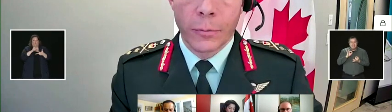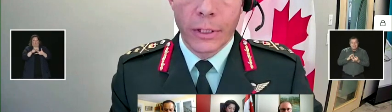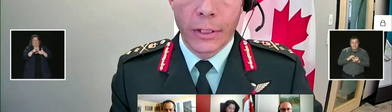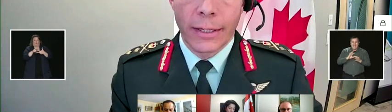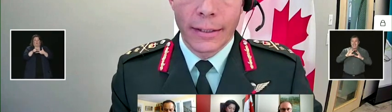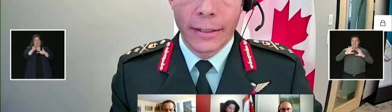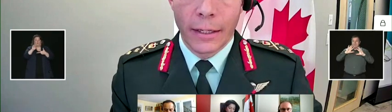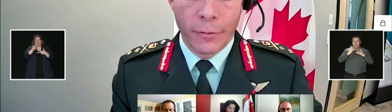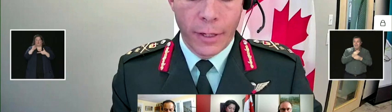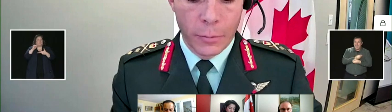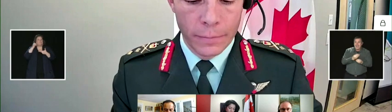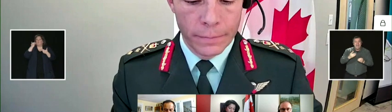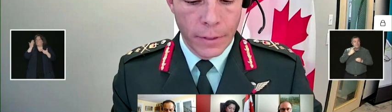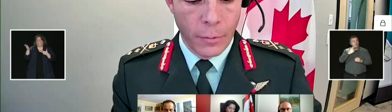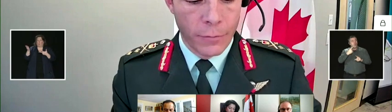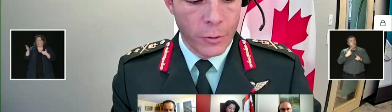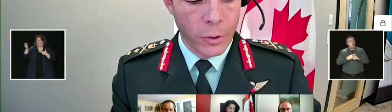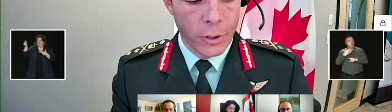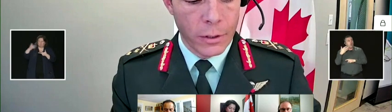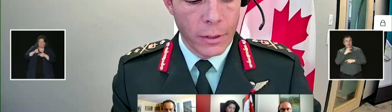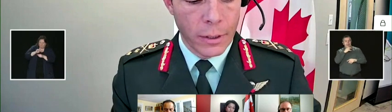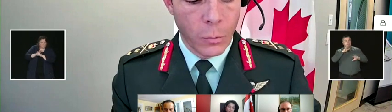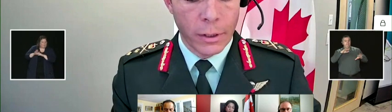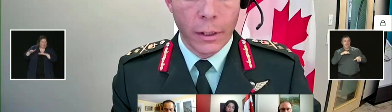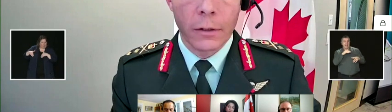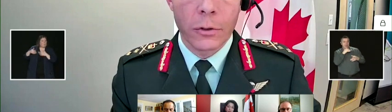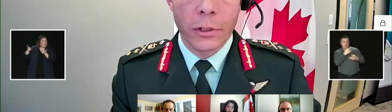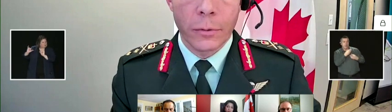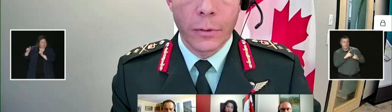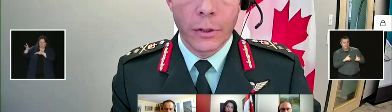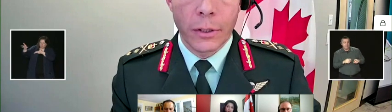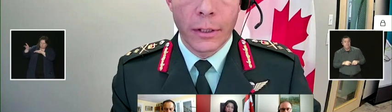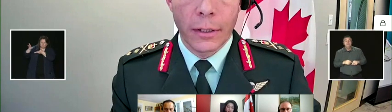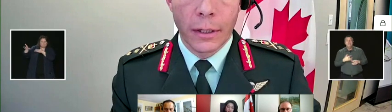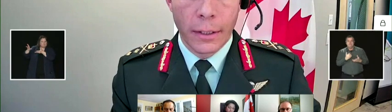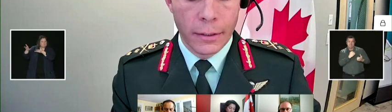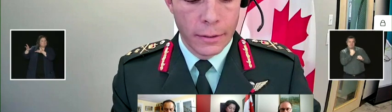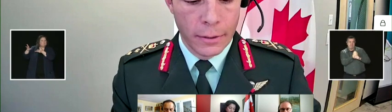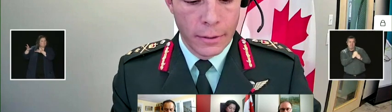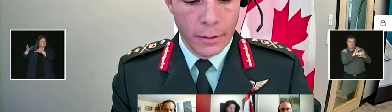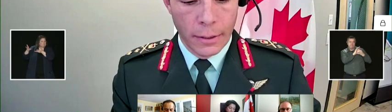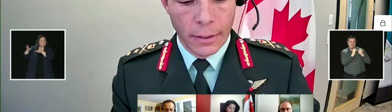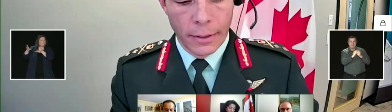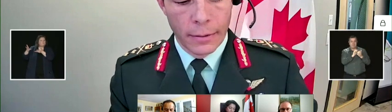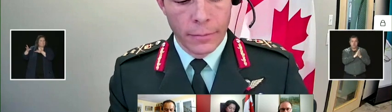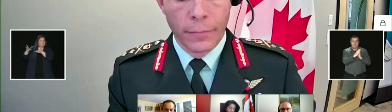details for Moderna are not yet available. However, we're working closely with Moderna on